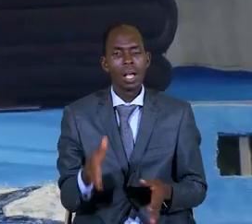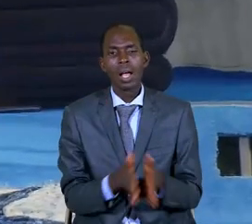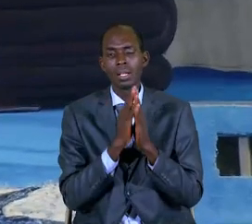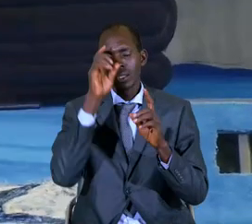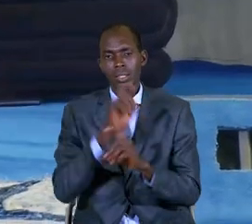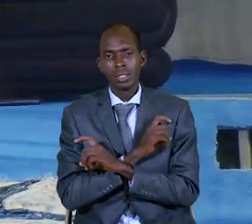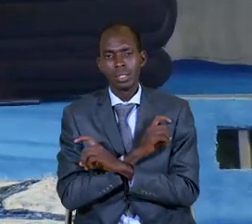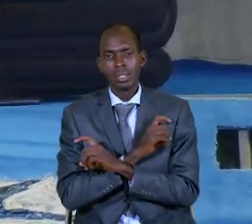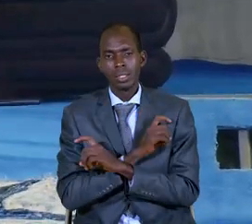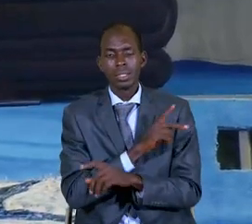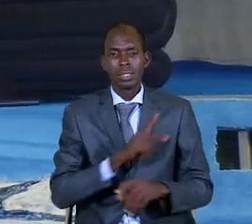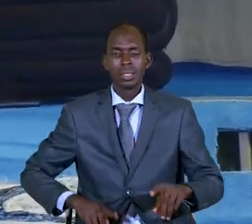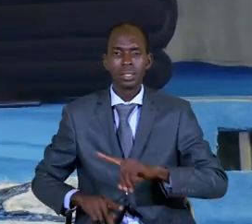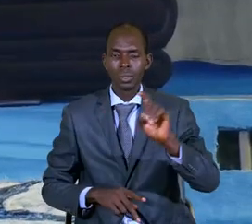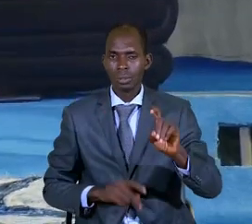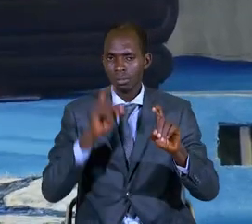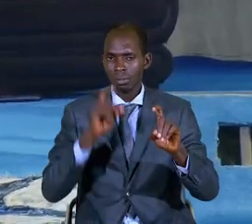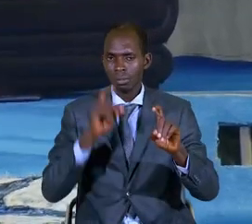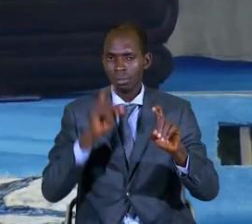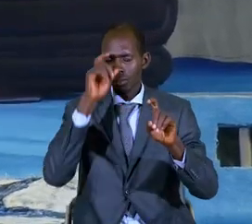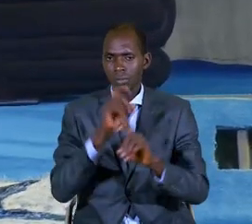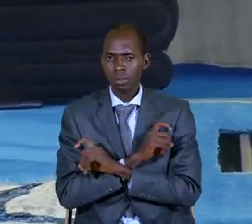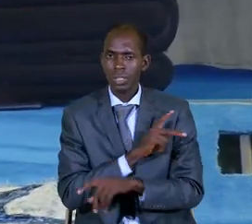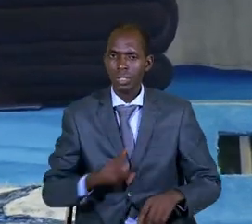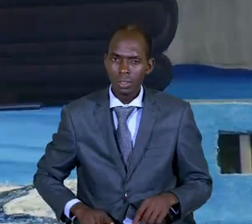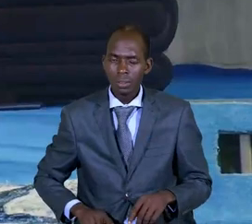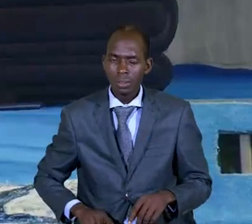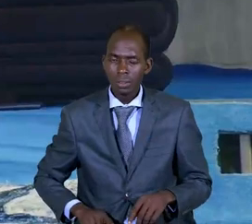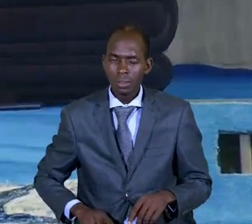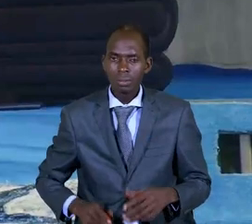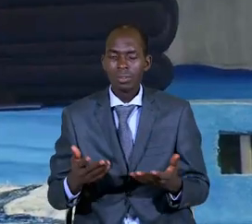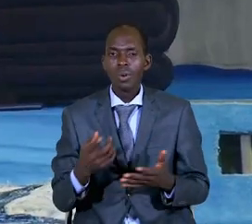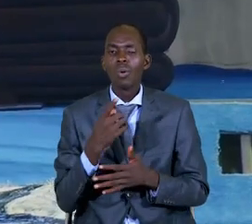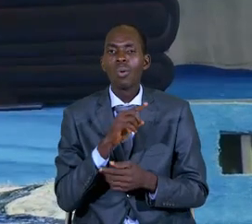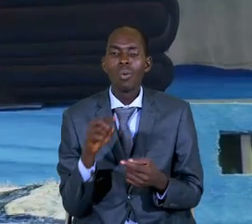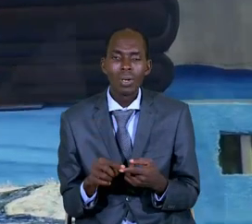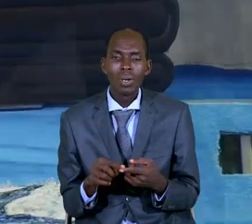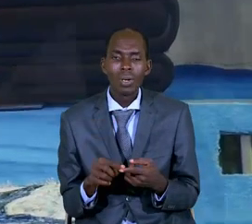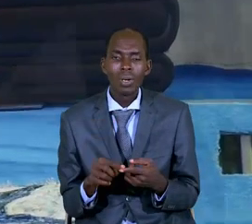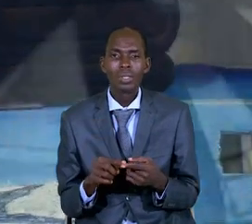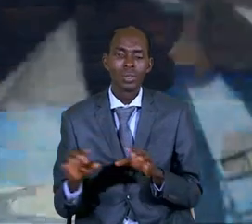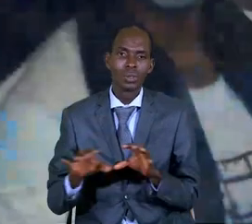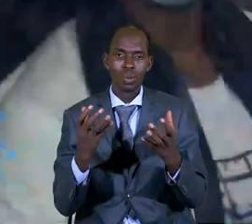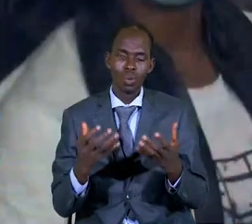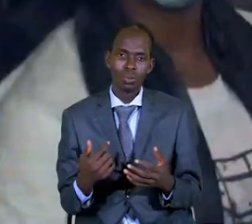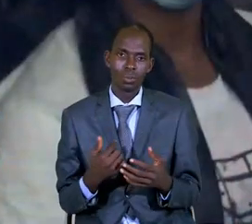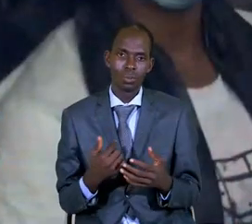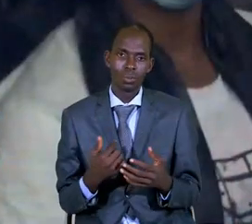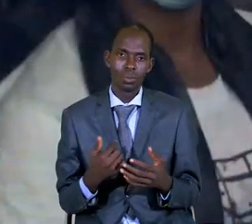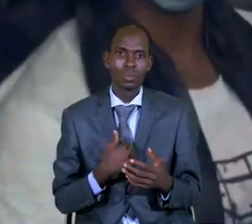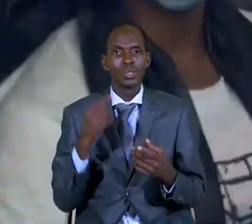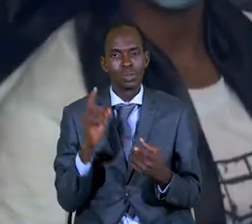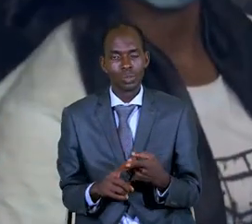said, Pharaoh, when do you want the frogs to be taken